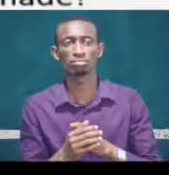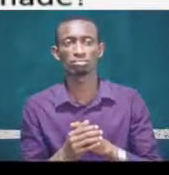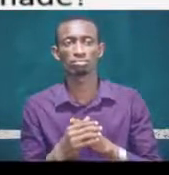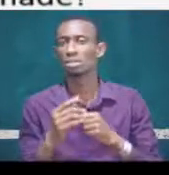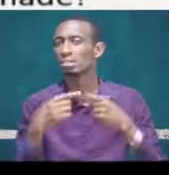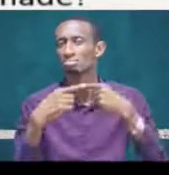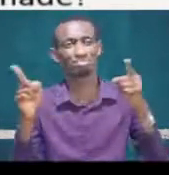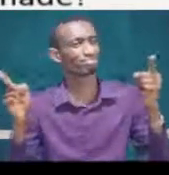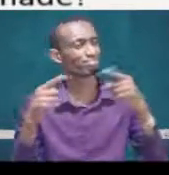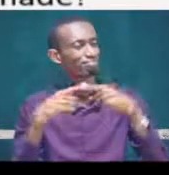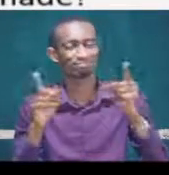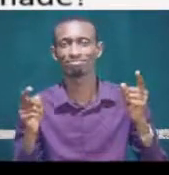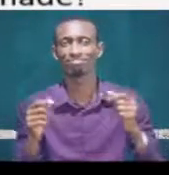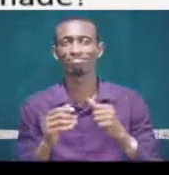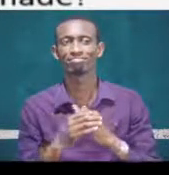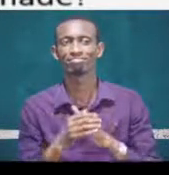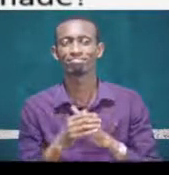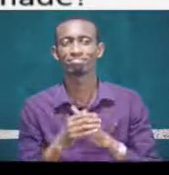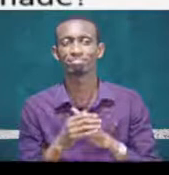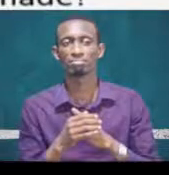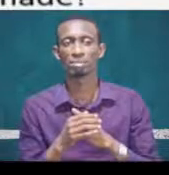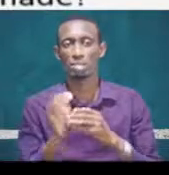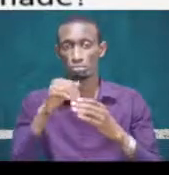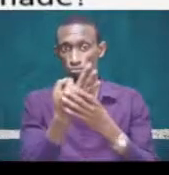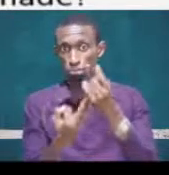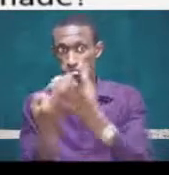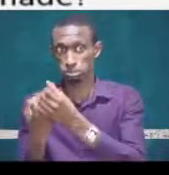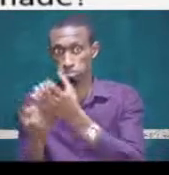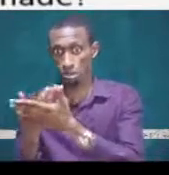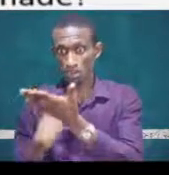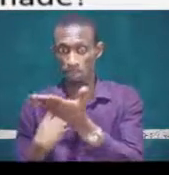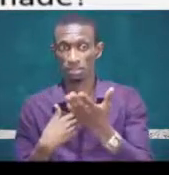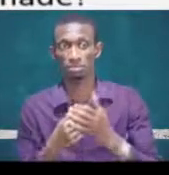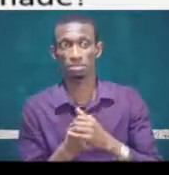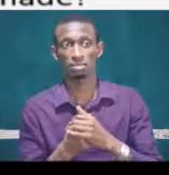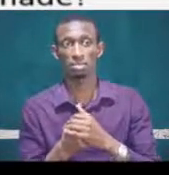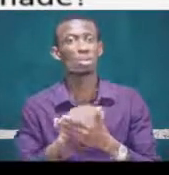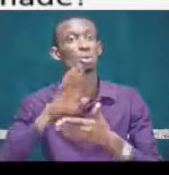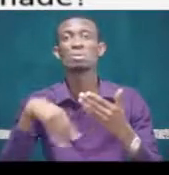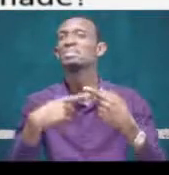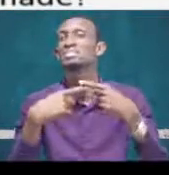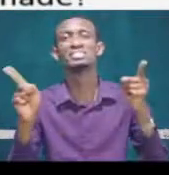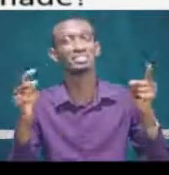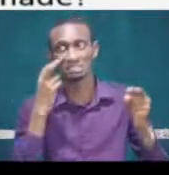Completely different from this. That in each of the triplets we now have, everything has become different.